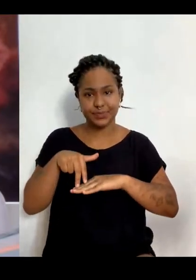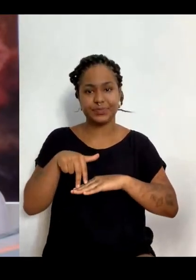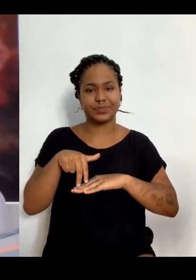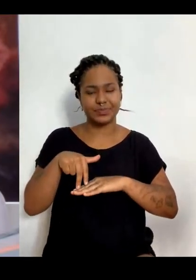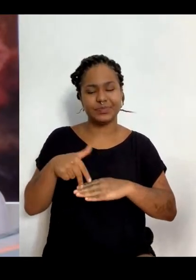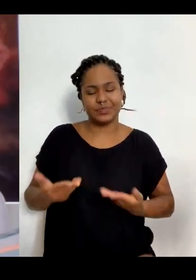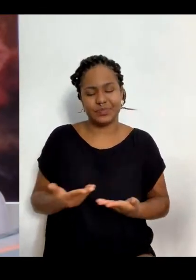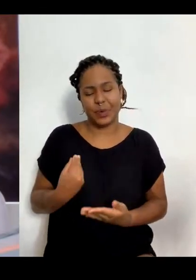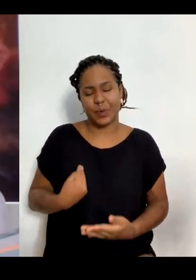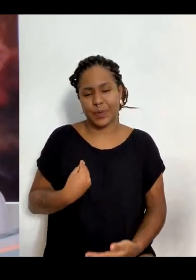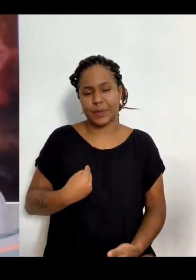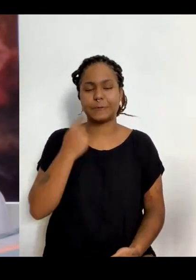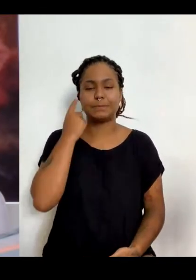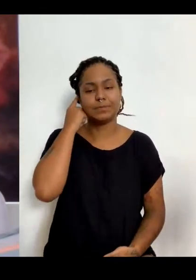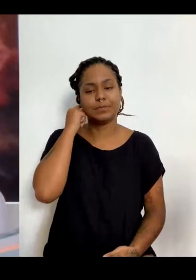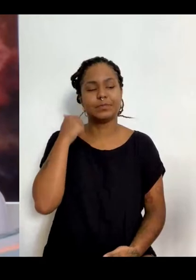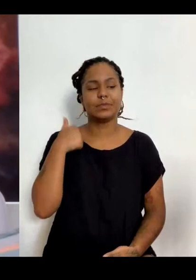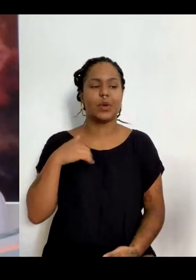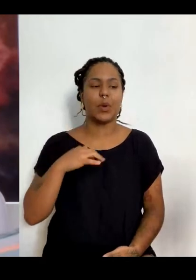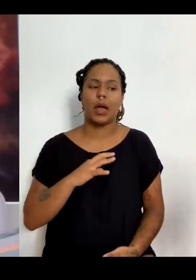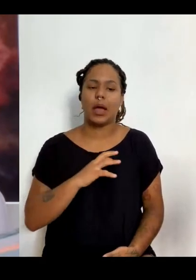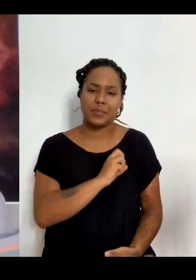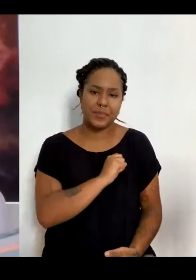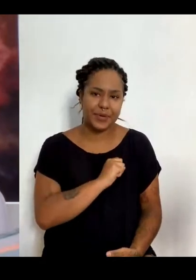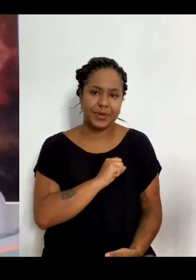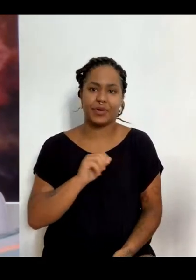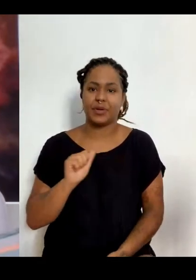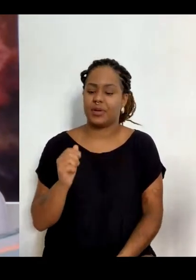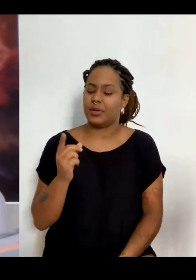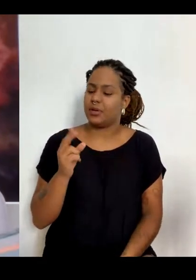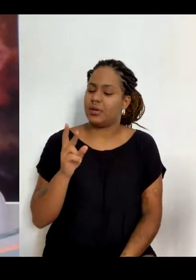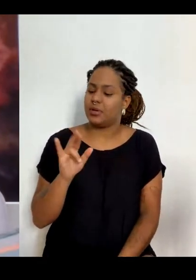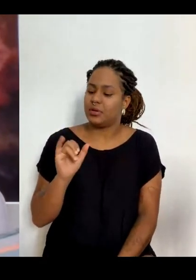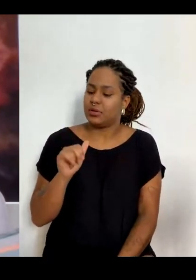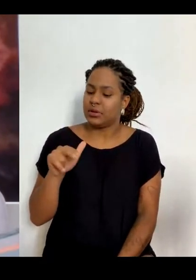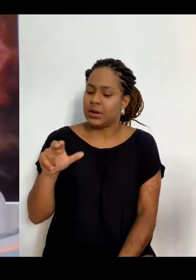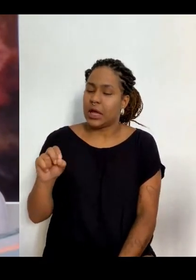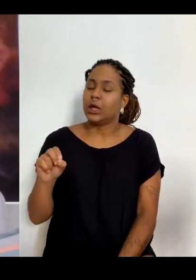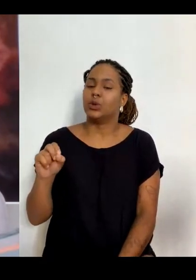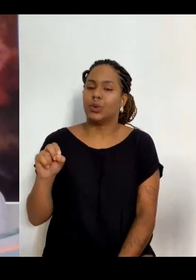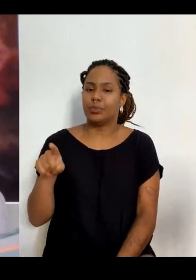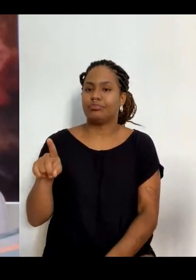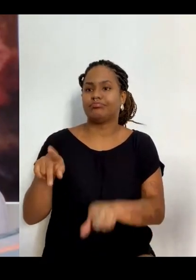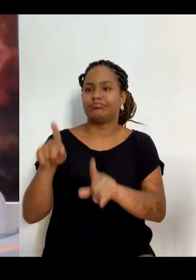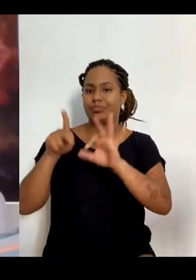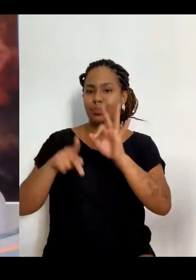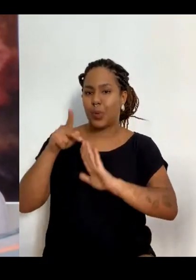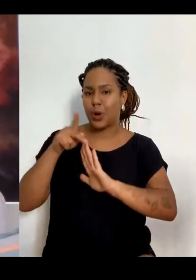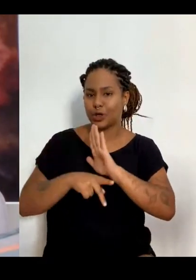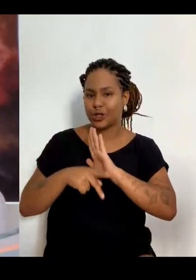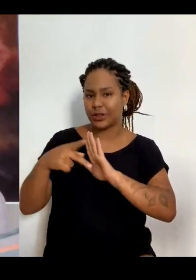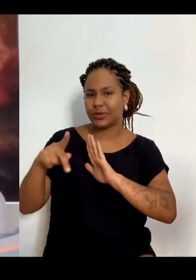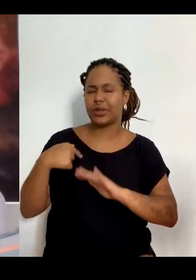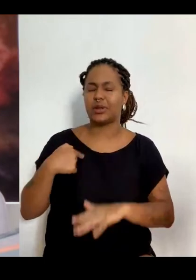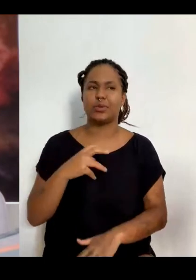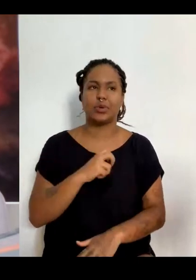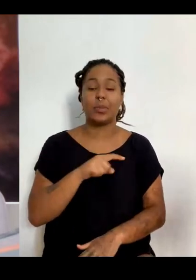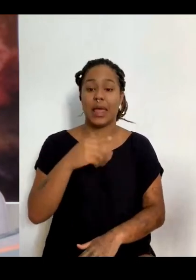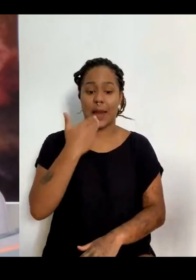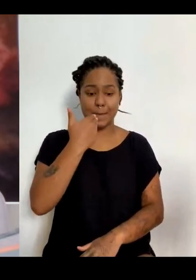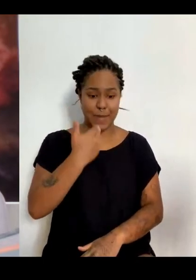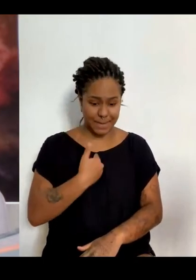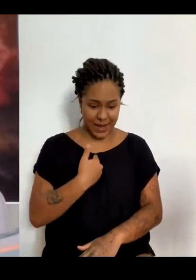and his program so anything he asked me to do I say yes which could probably get me in a lot of trouble